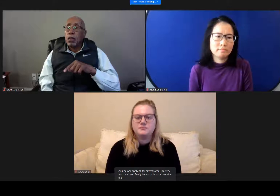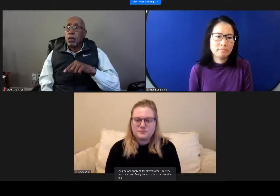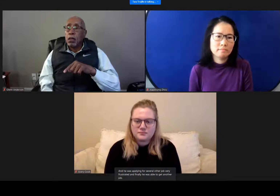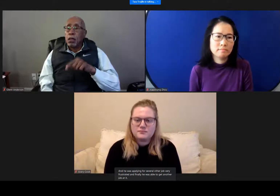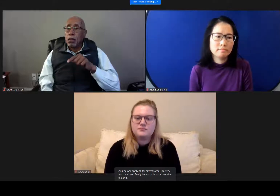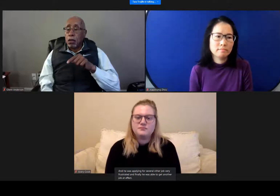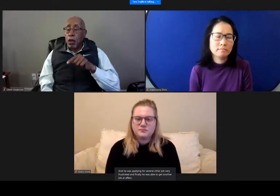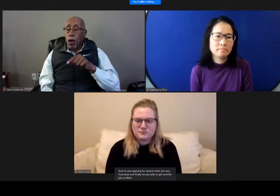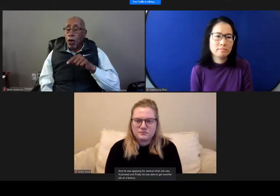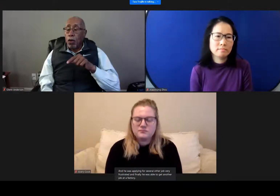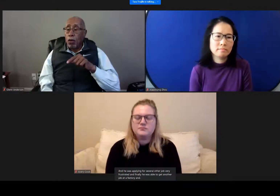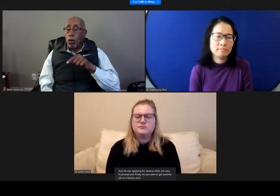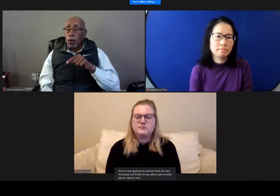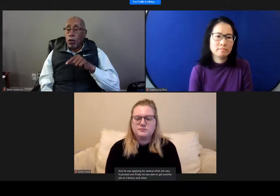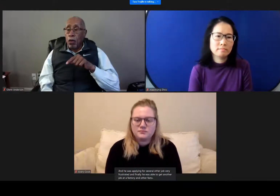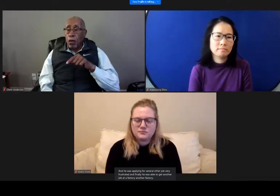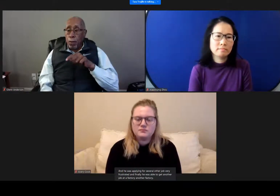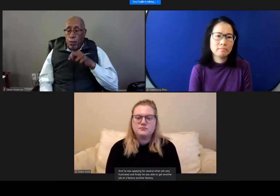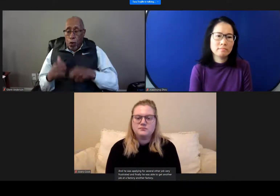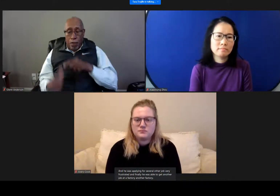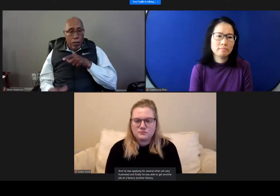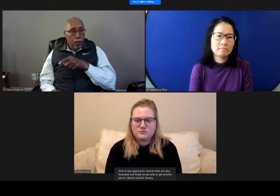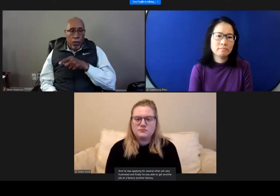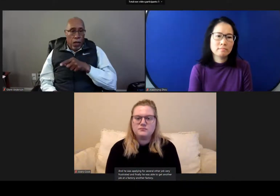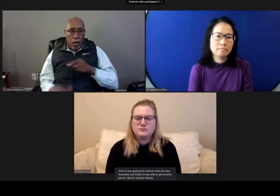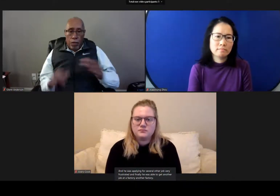at another factory.